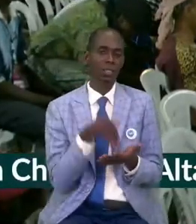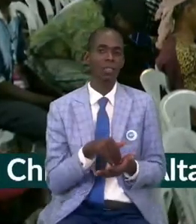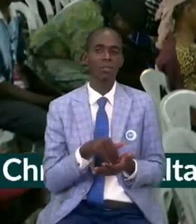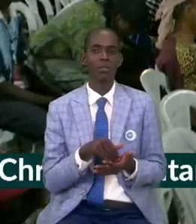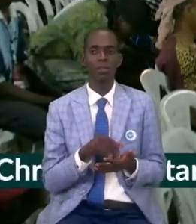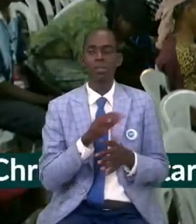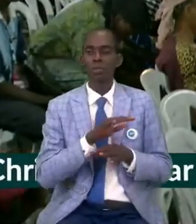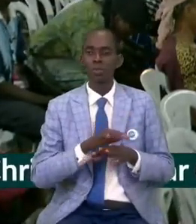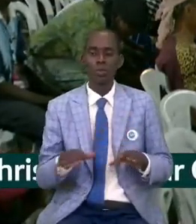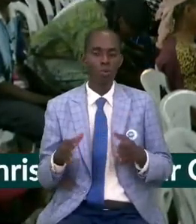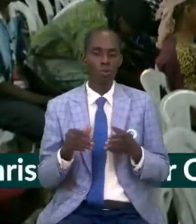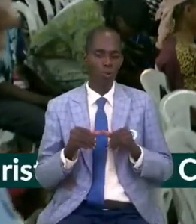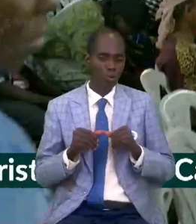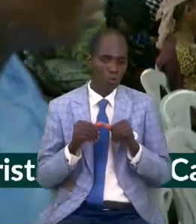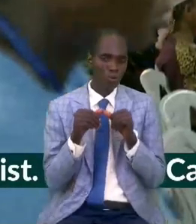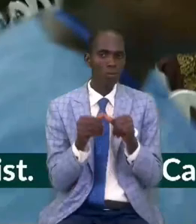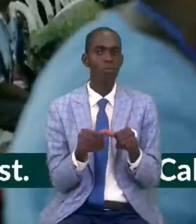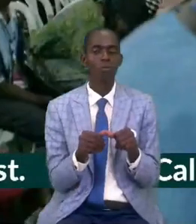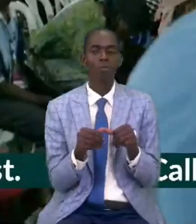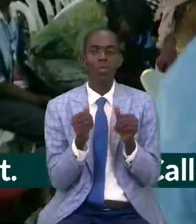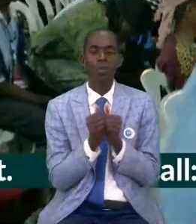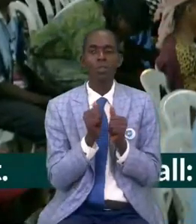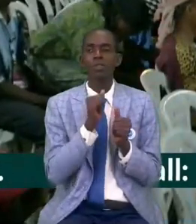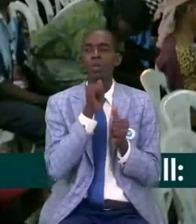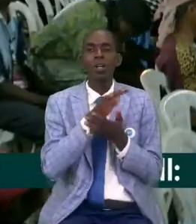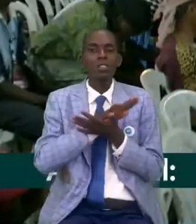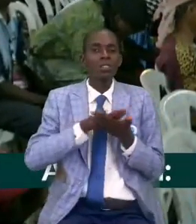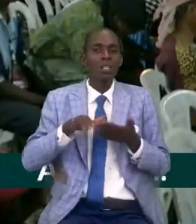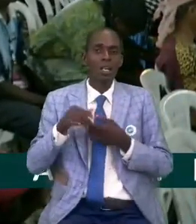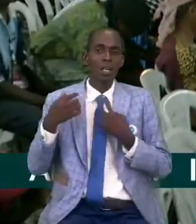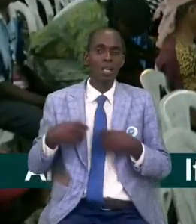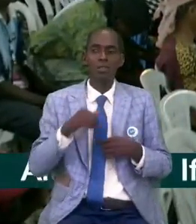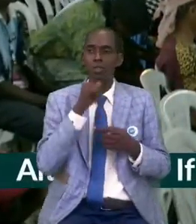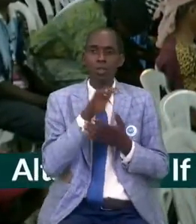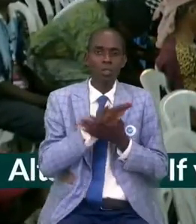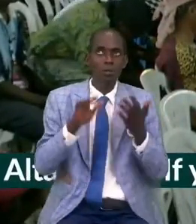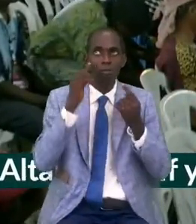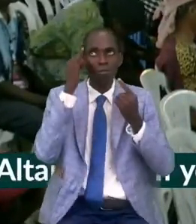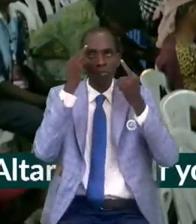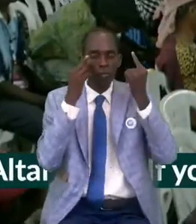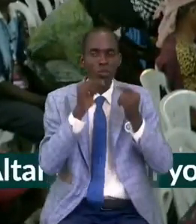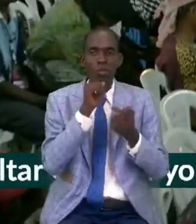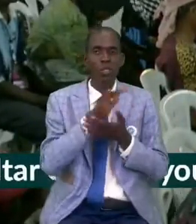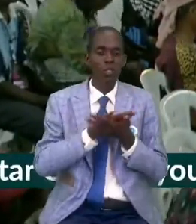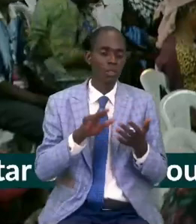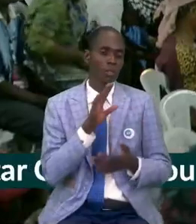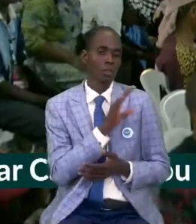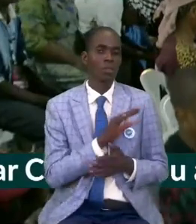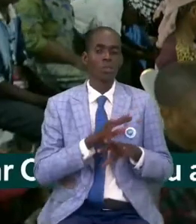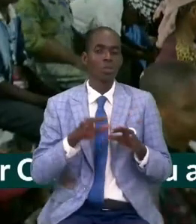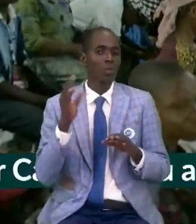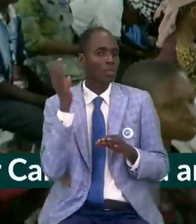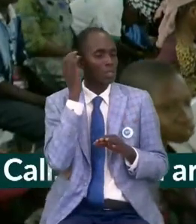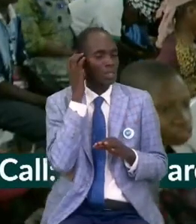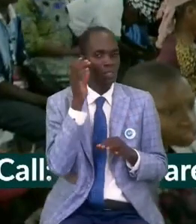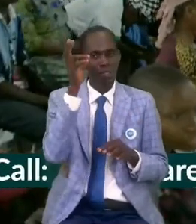unclean tongue, unclean character. Don't listen to Satan by telling lies, but give your data to